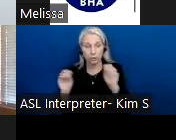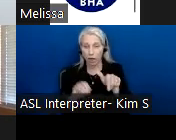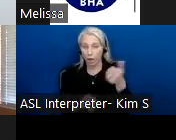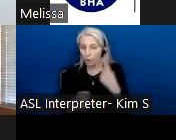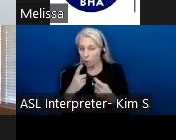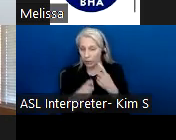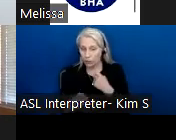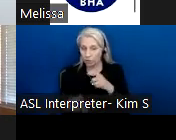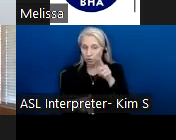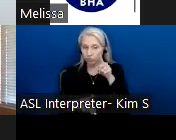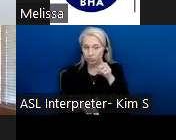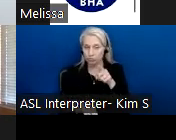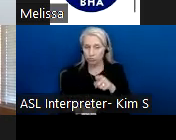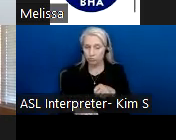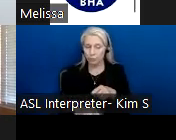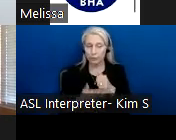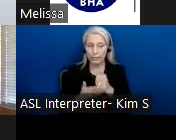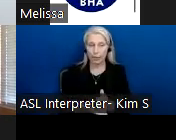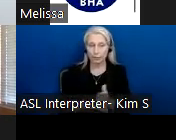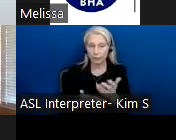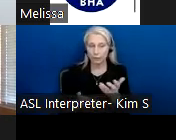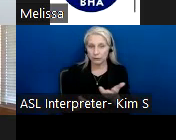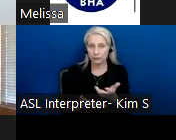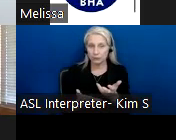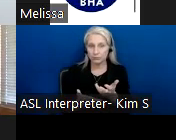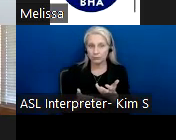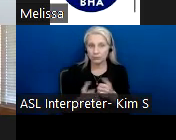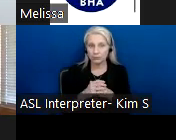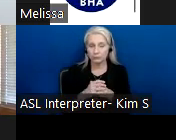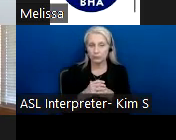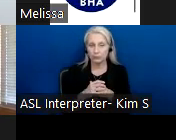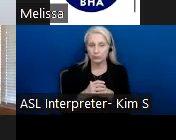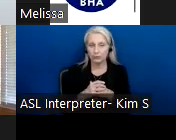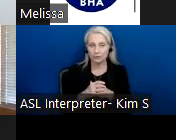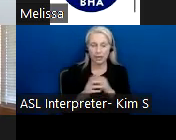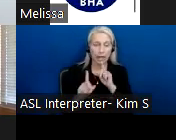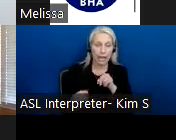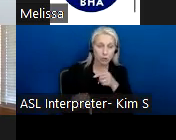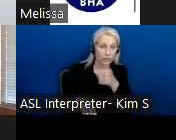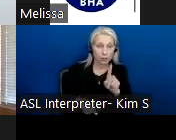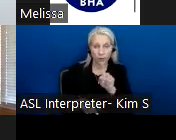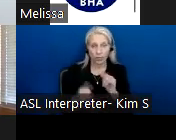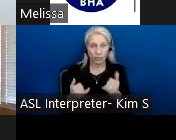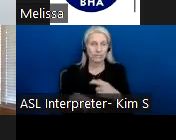questions. Those helping to cover the questions if we need to answer any at this time.